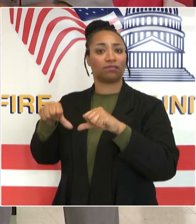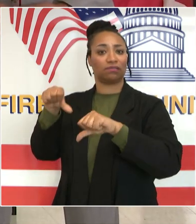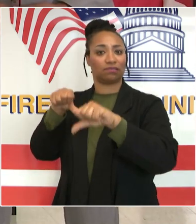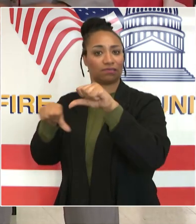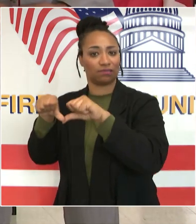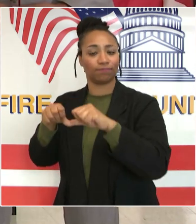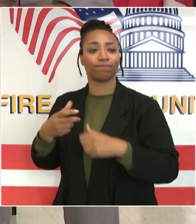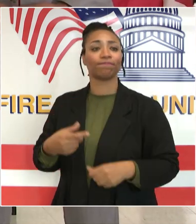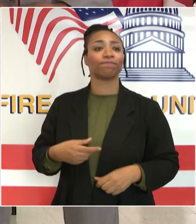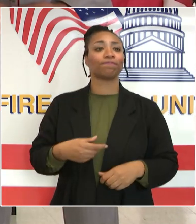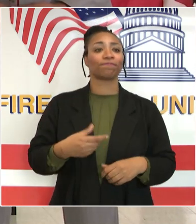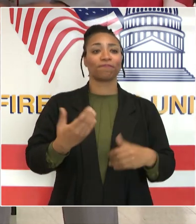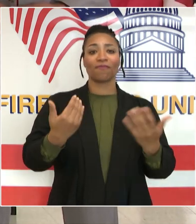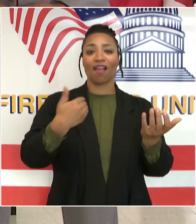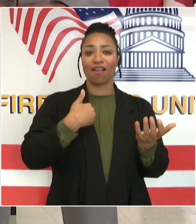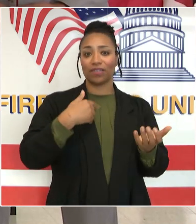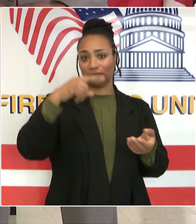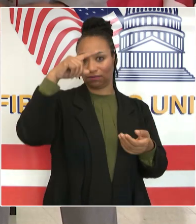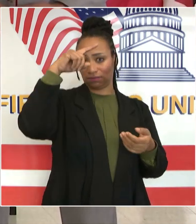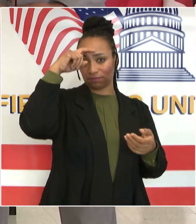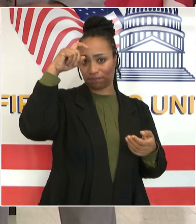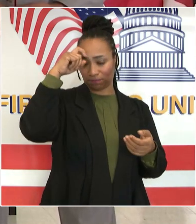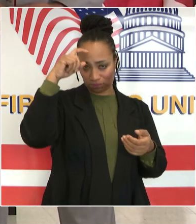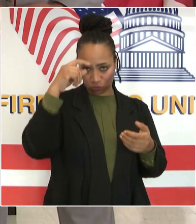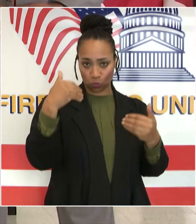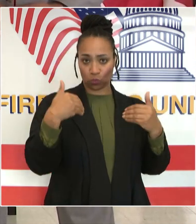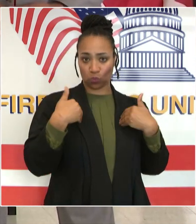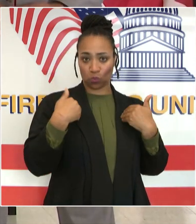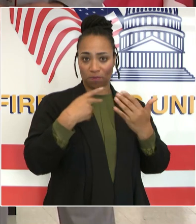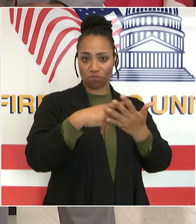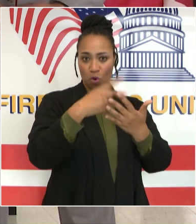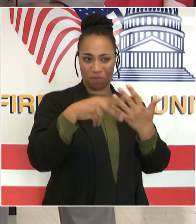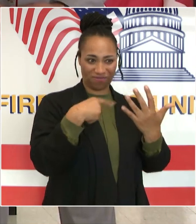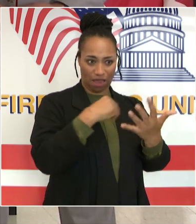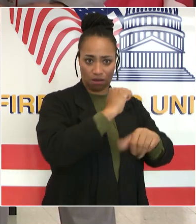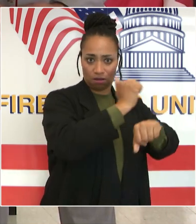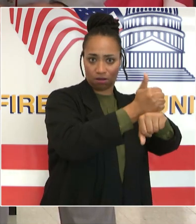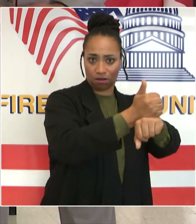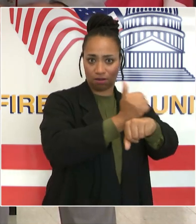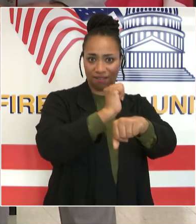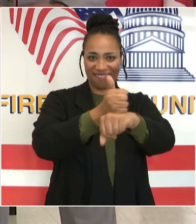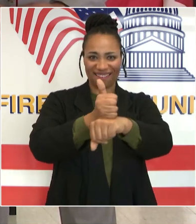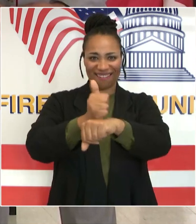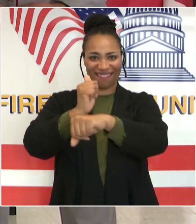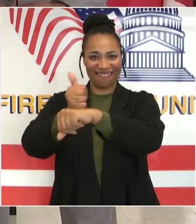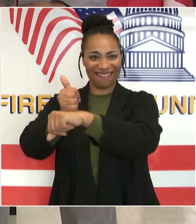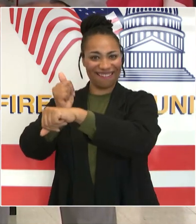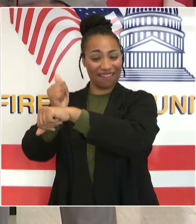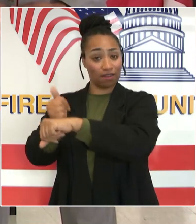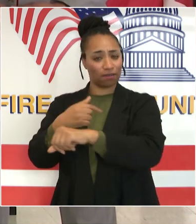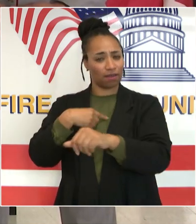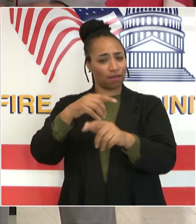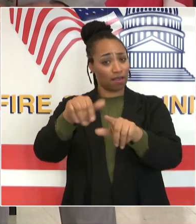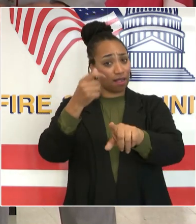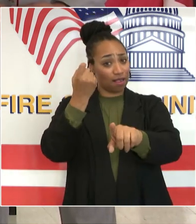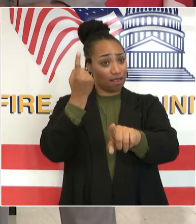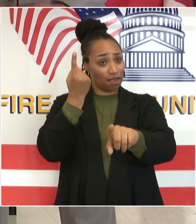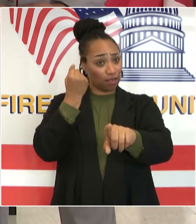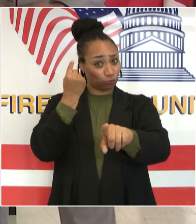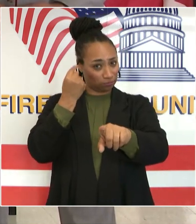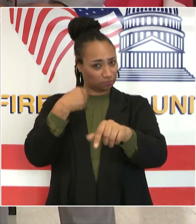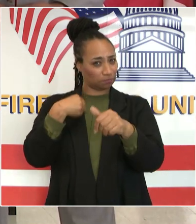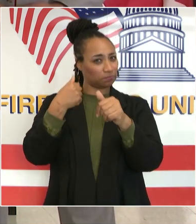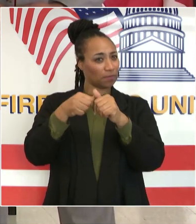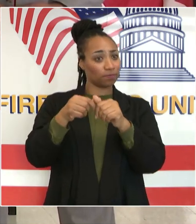we had a group of young students, I think last year when we talked about the summer youth program, talk about their experiences